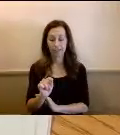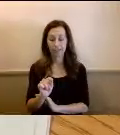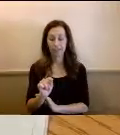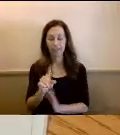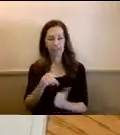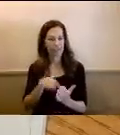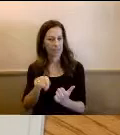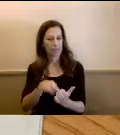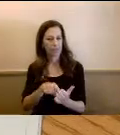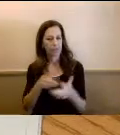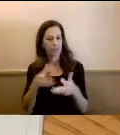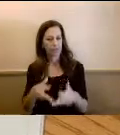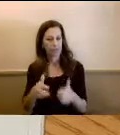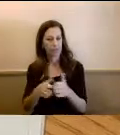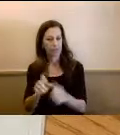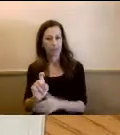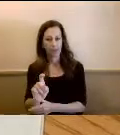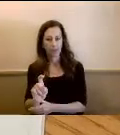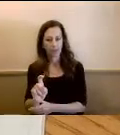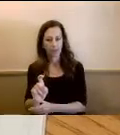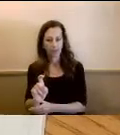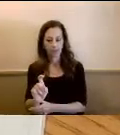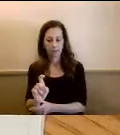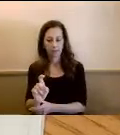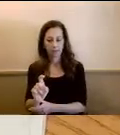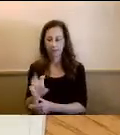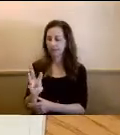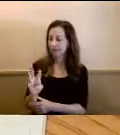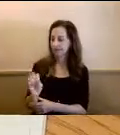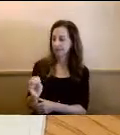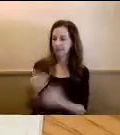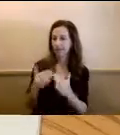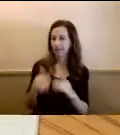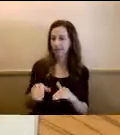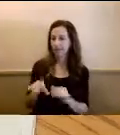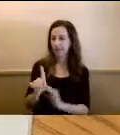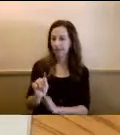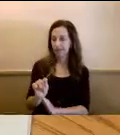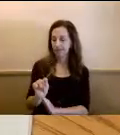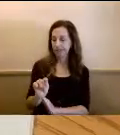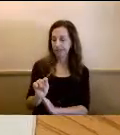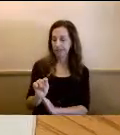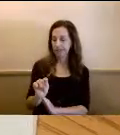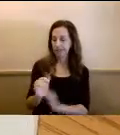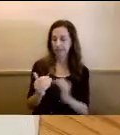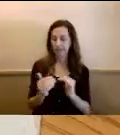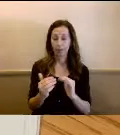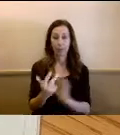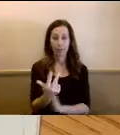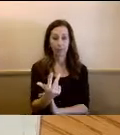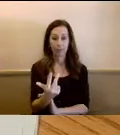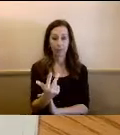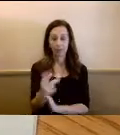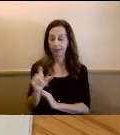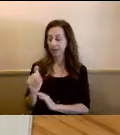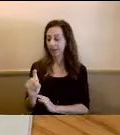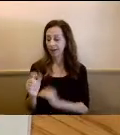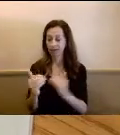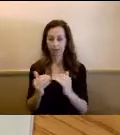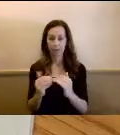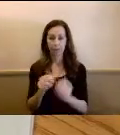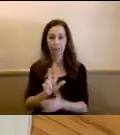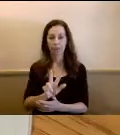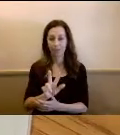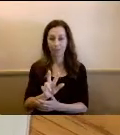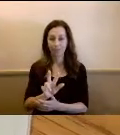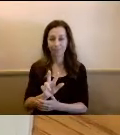That will cancel, leaving you with x. 60 divided by 20 is 3. So x